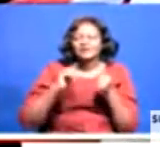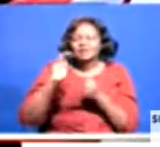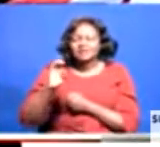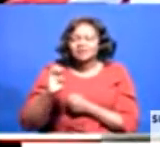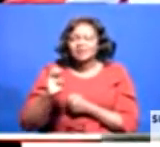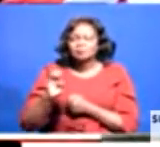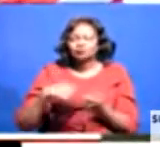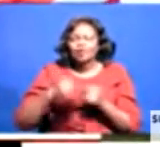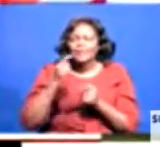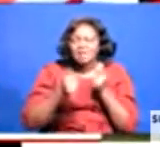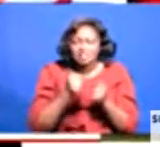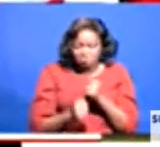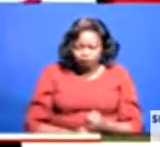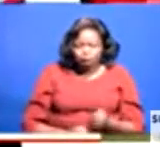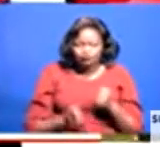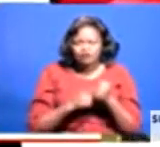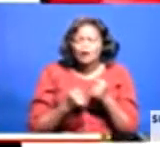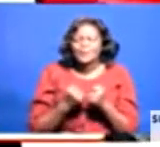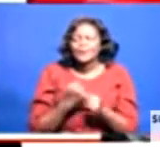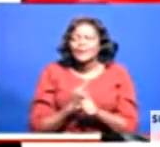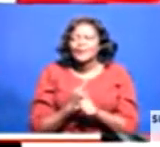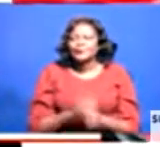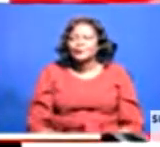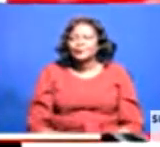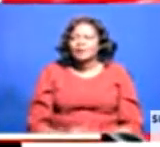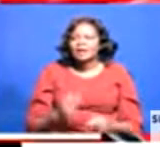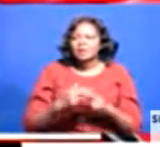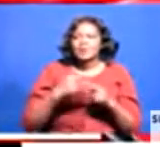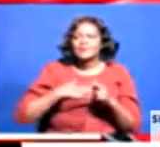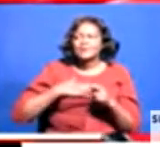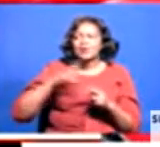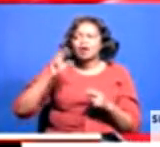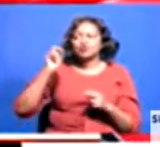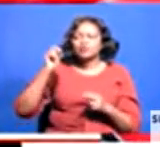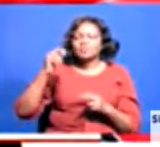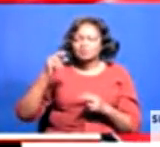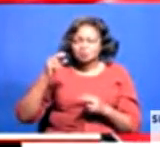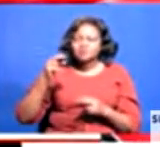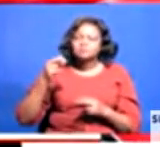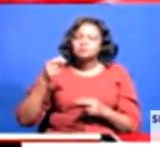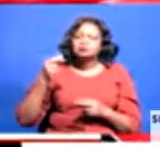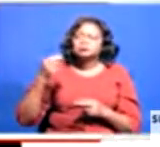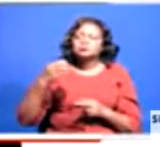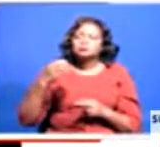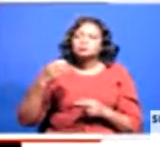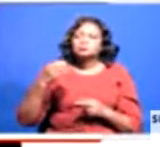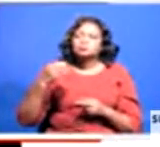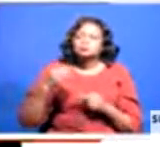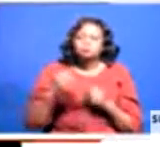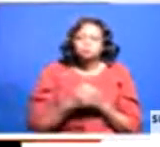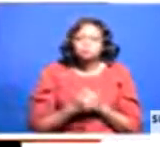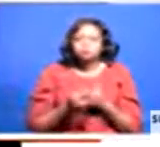I, Wesley Kipyegon Rotich. In Elgeyo Marakwet, Wesley Rotich, the youngest